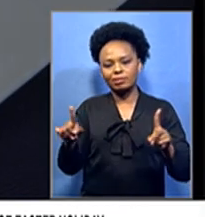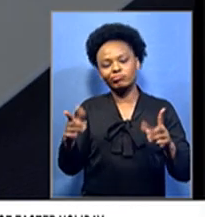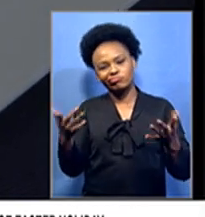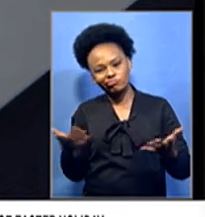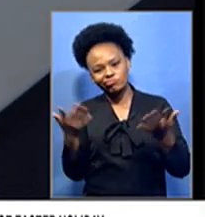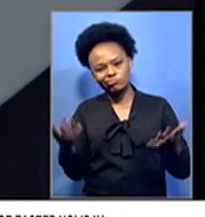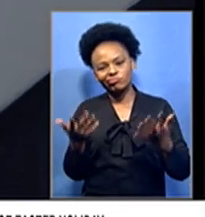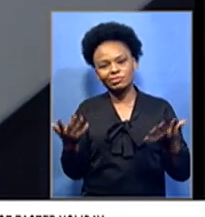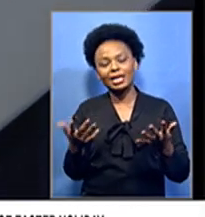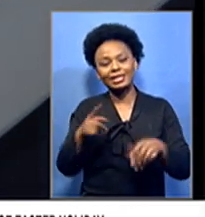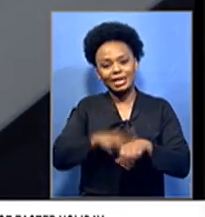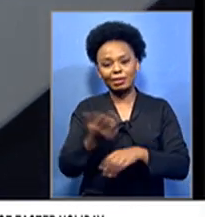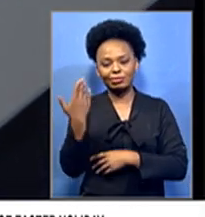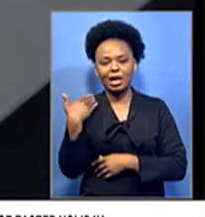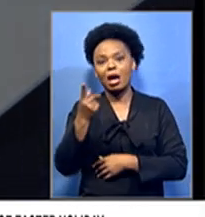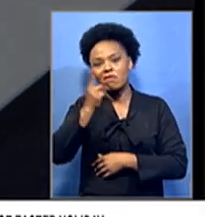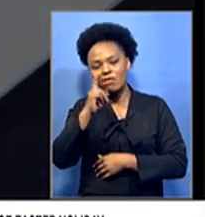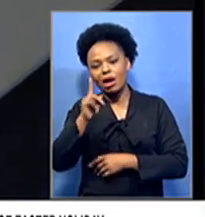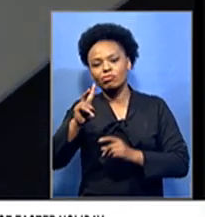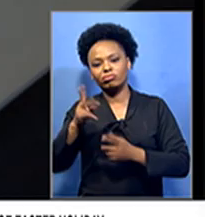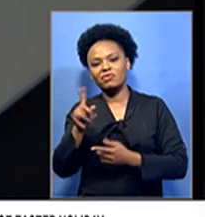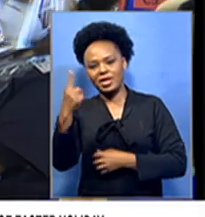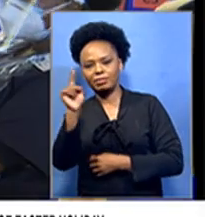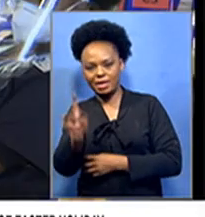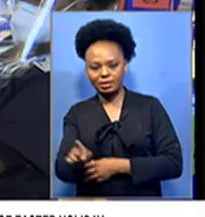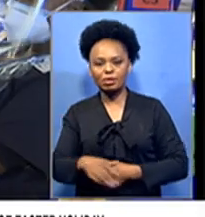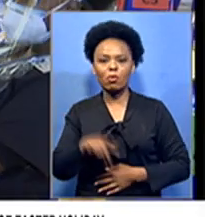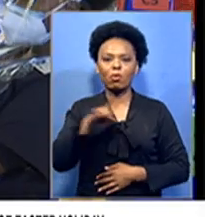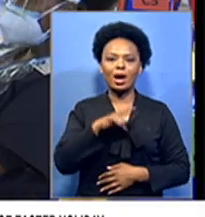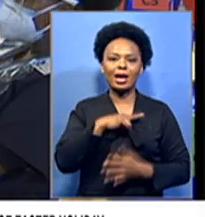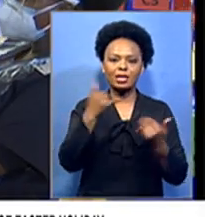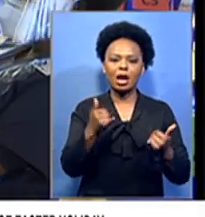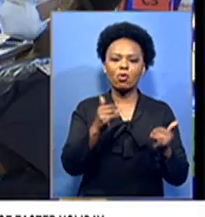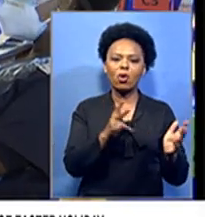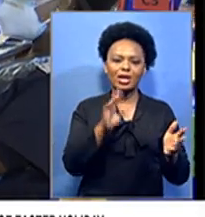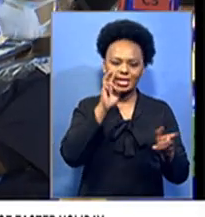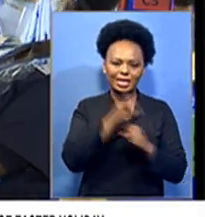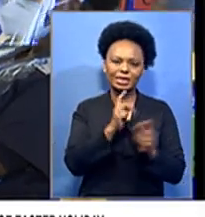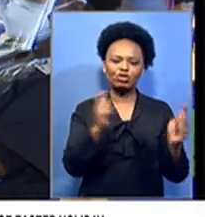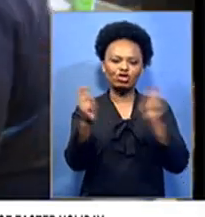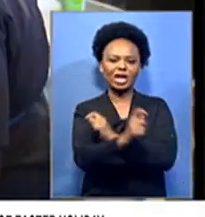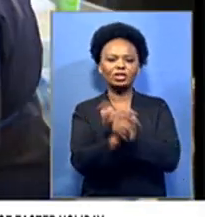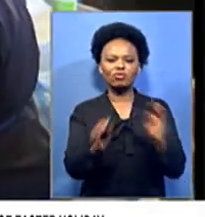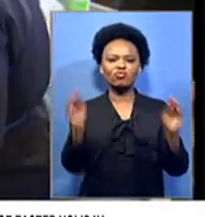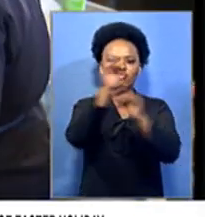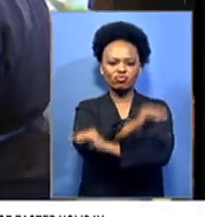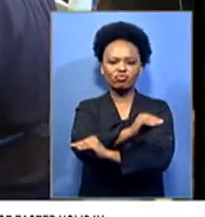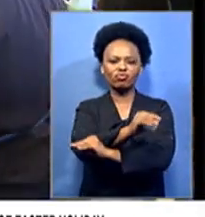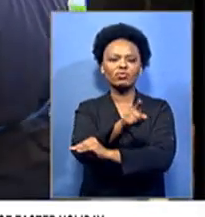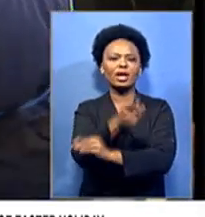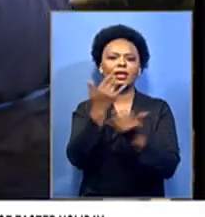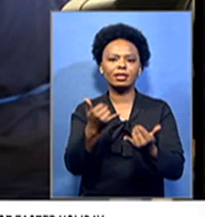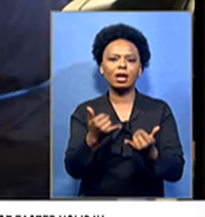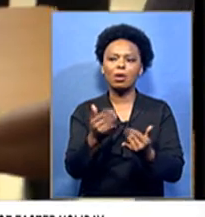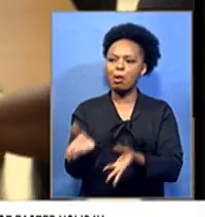at that time. Because we now had to change to Johnson & Johnson, we now had to get the stock that had to